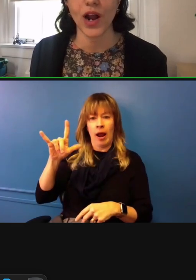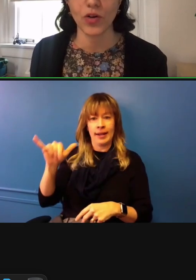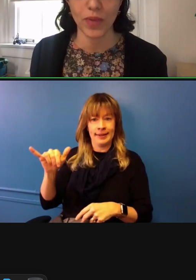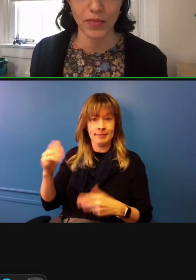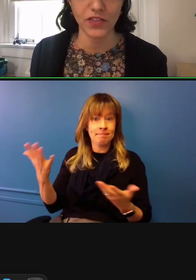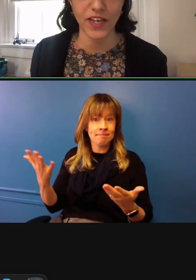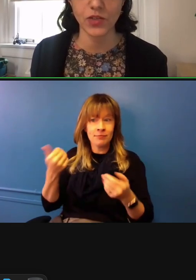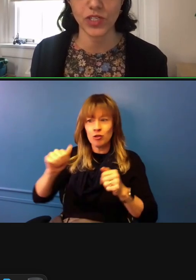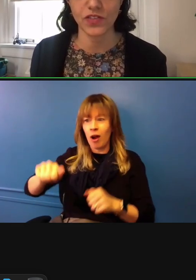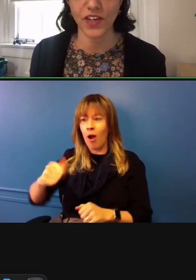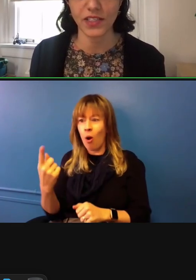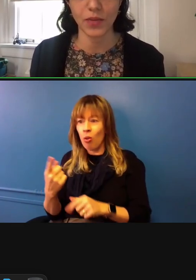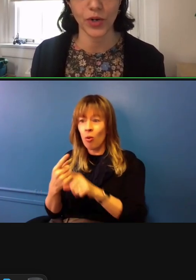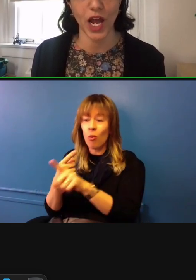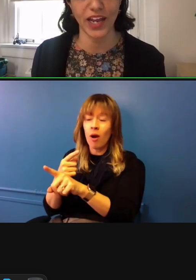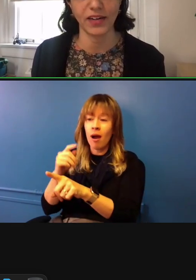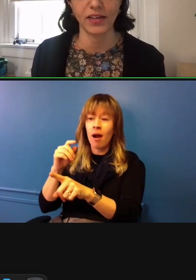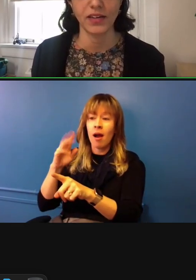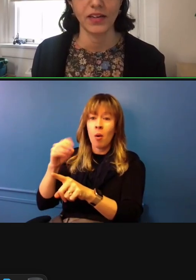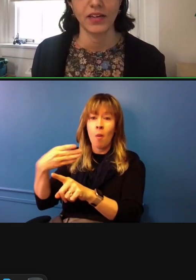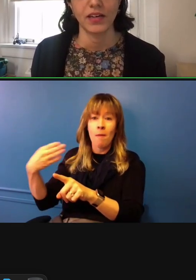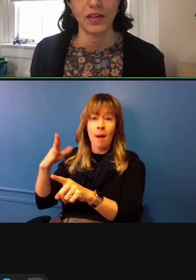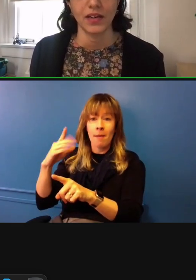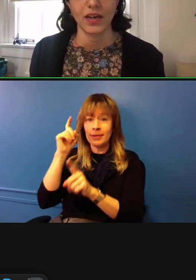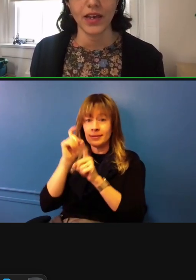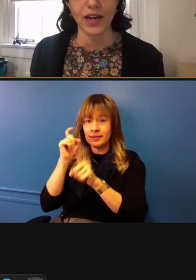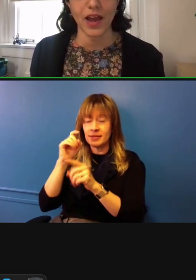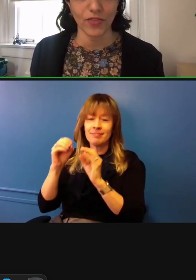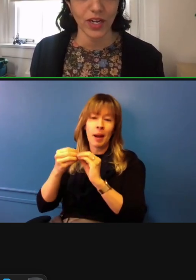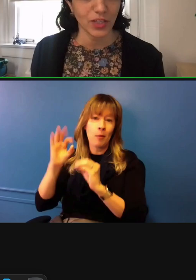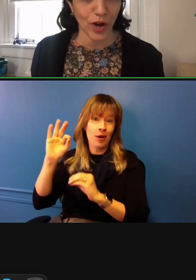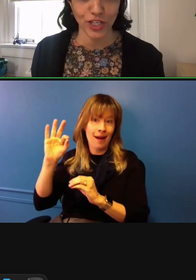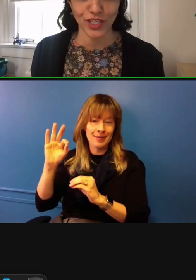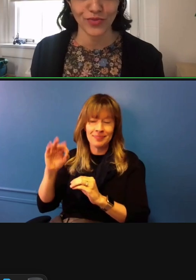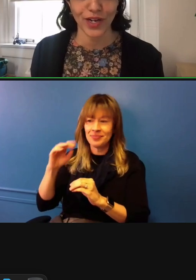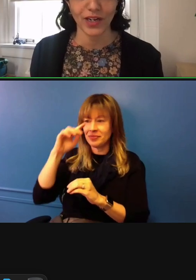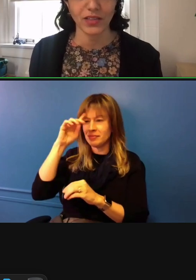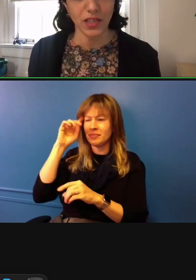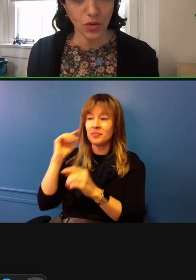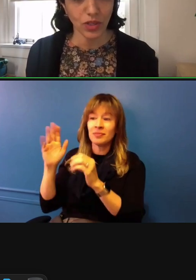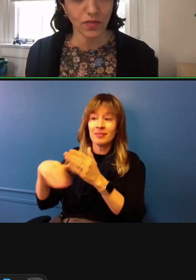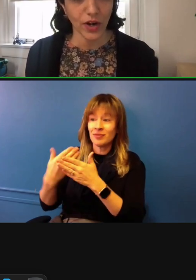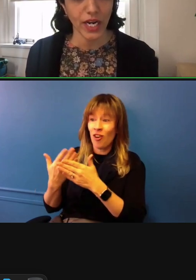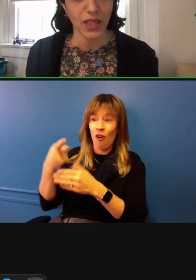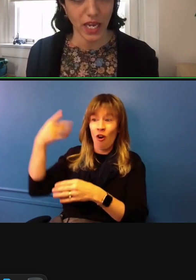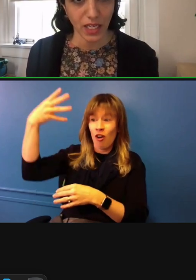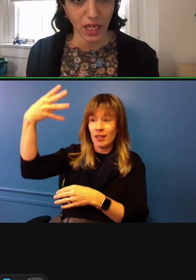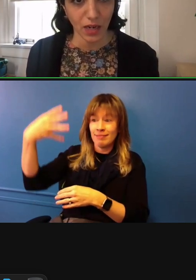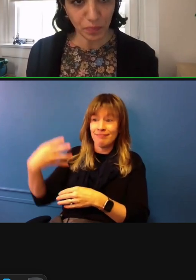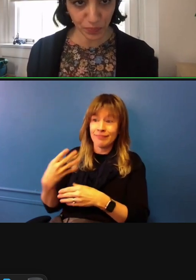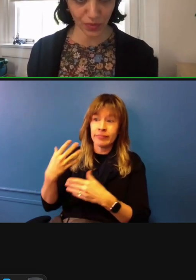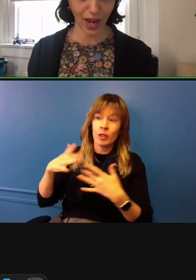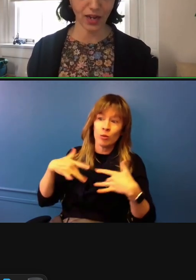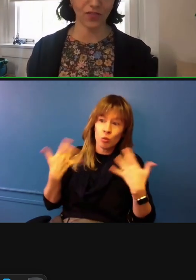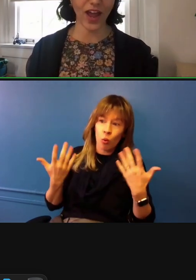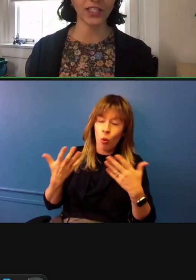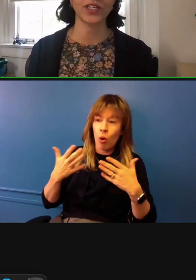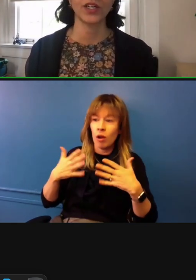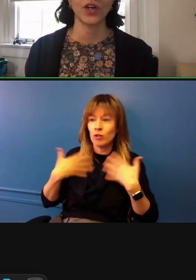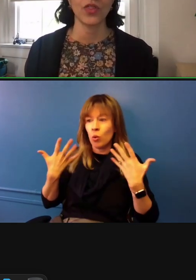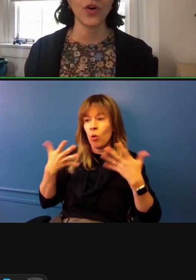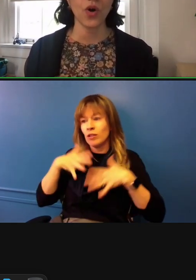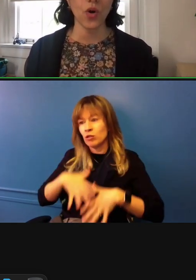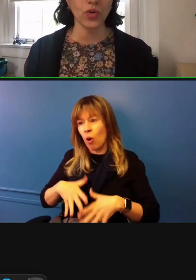about Barack Obama's face, which is face number 9? Again, every expression is rated as equally very unlikely. And in